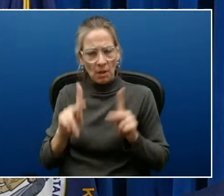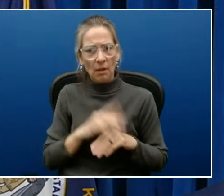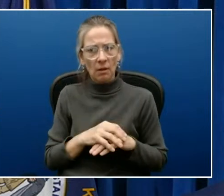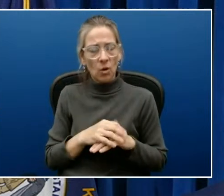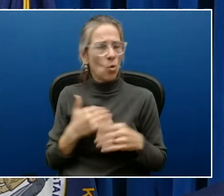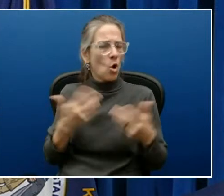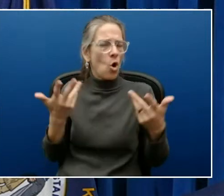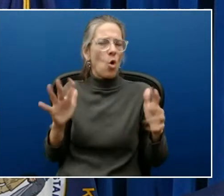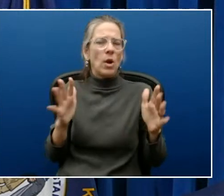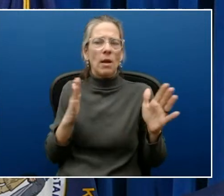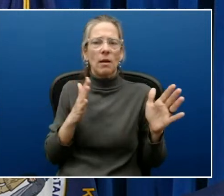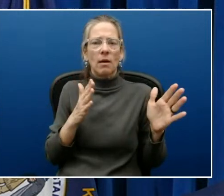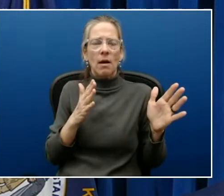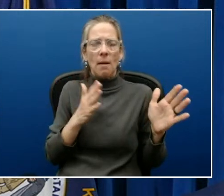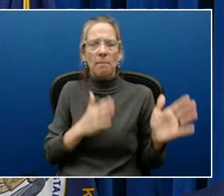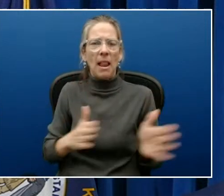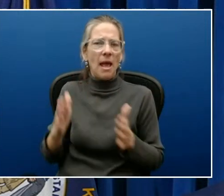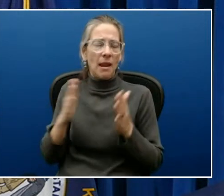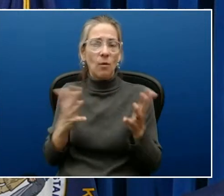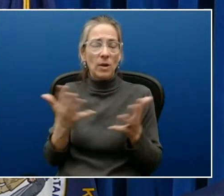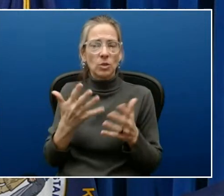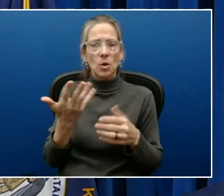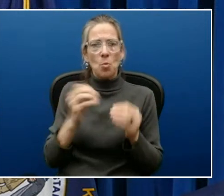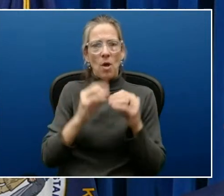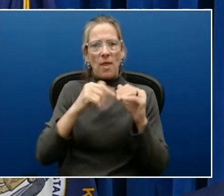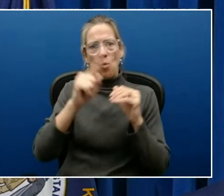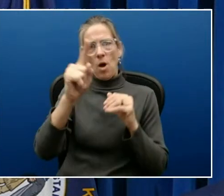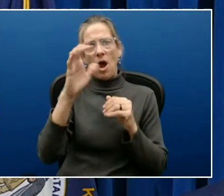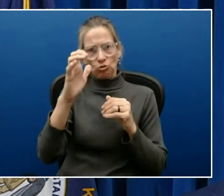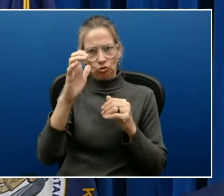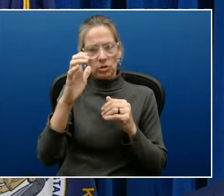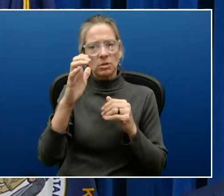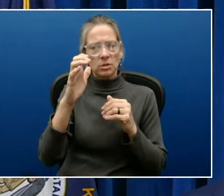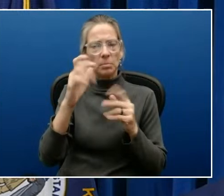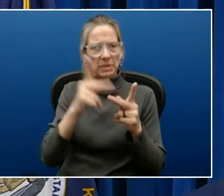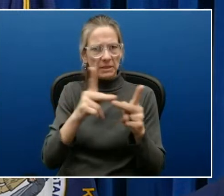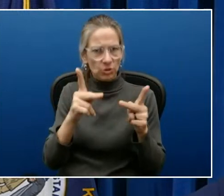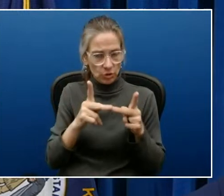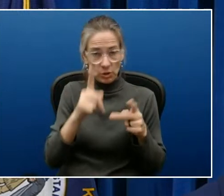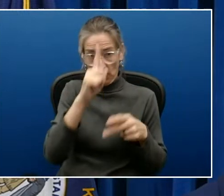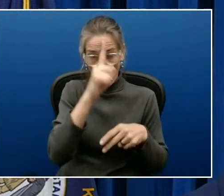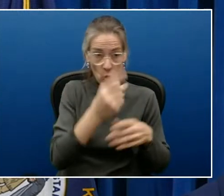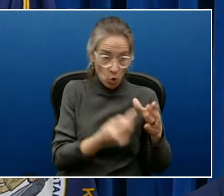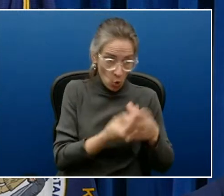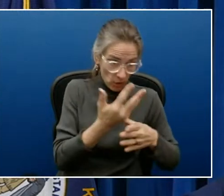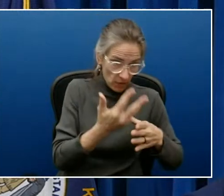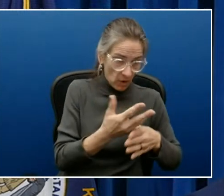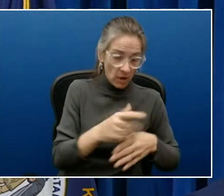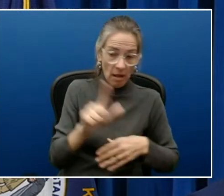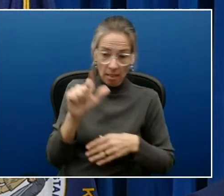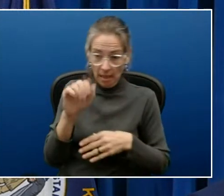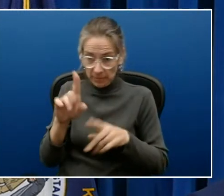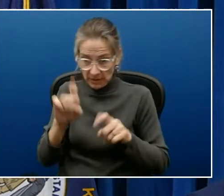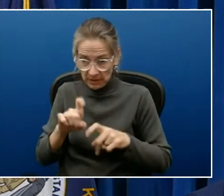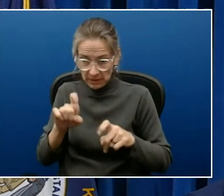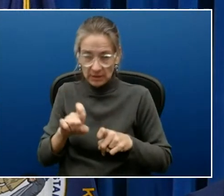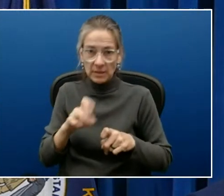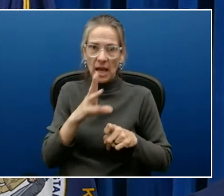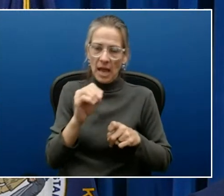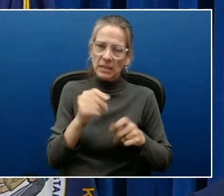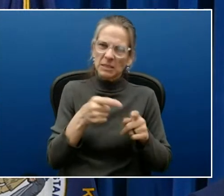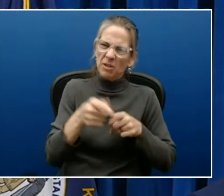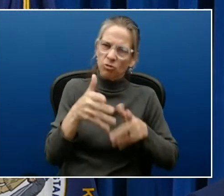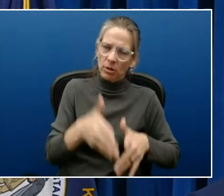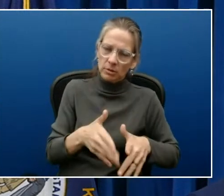planning more than 100 local positions from entry-level cultivation to advanced laboratory technicians and extraction specialists. We're building